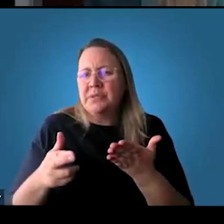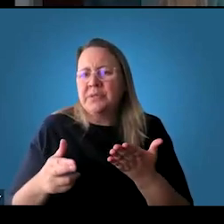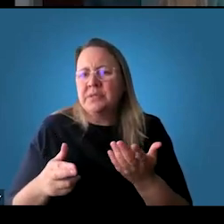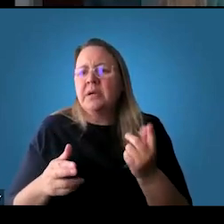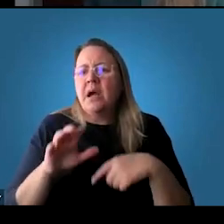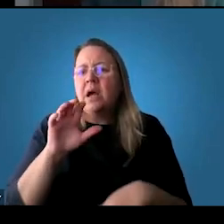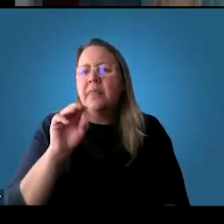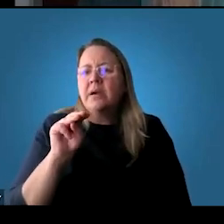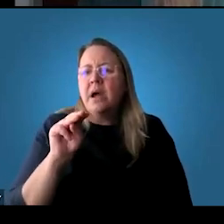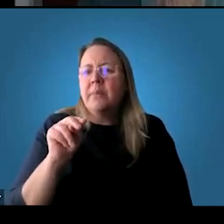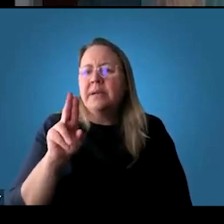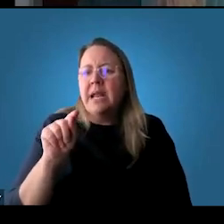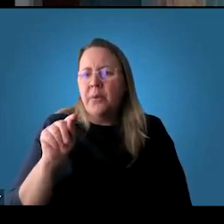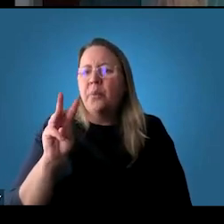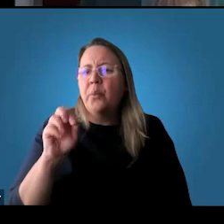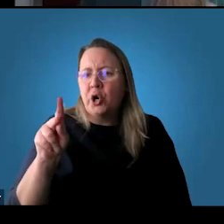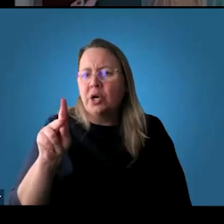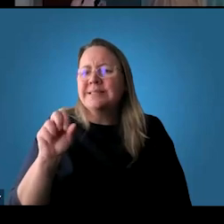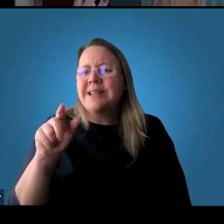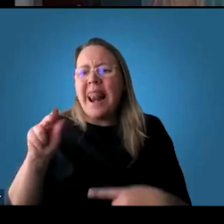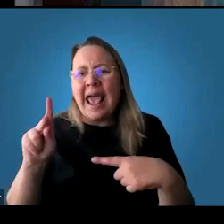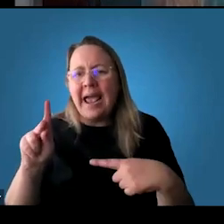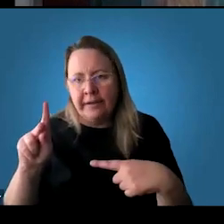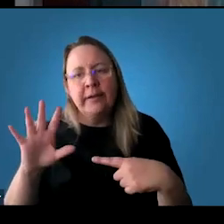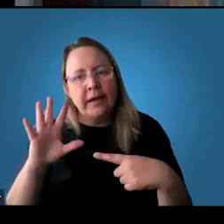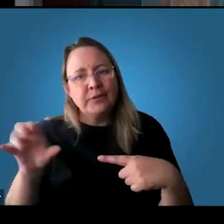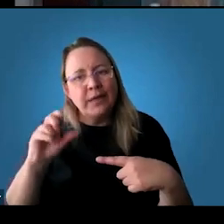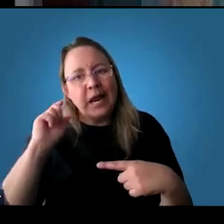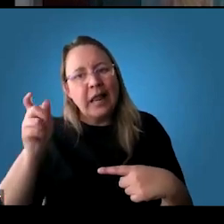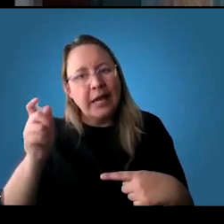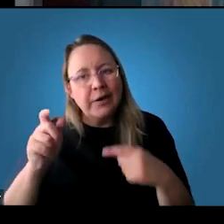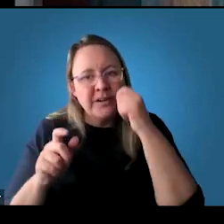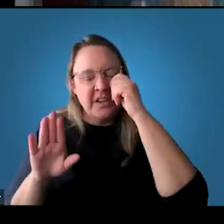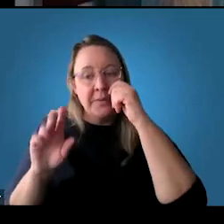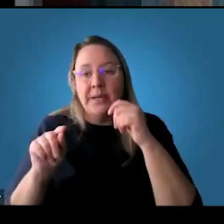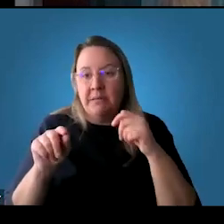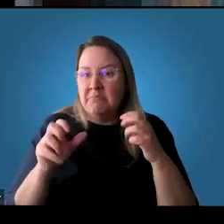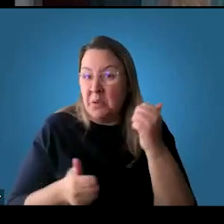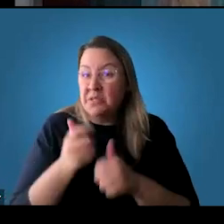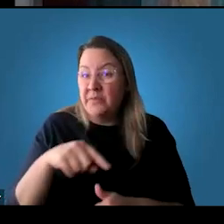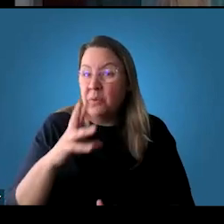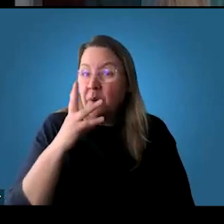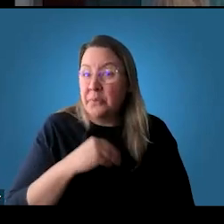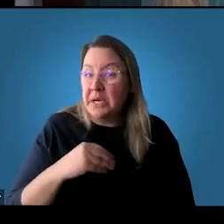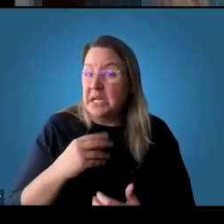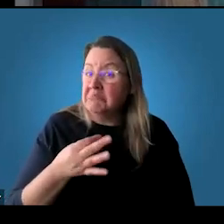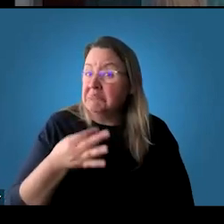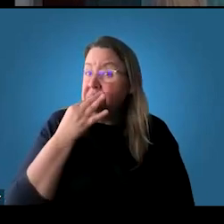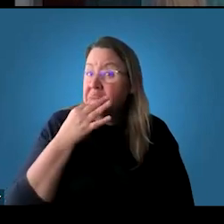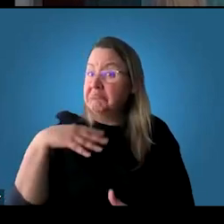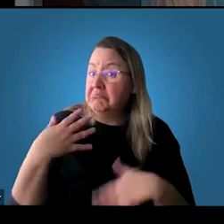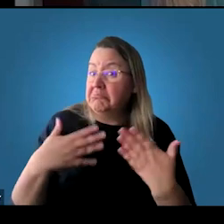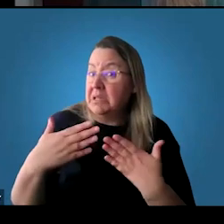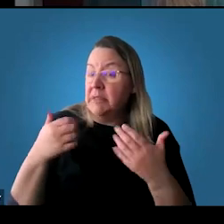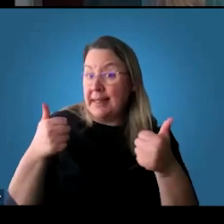Com Network Slack after this webinar. It sounds like a lot of you, though, are pretty far along in that process, which